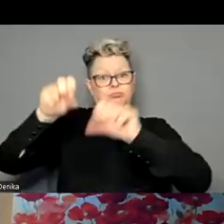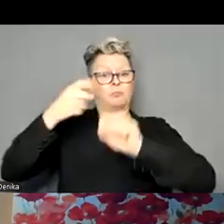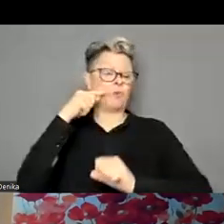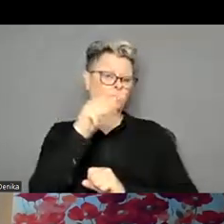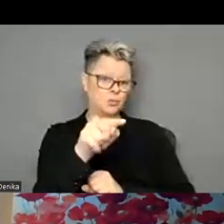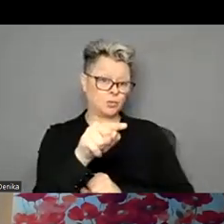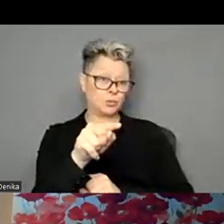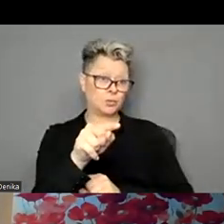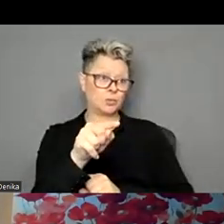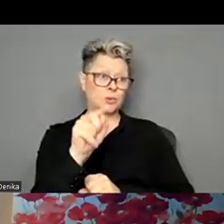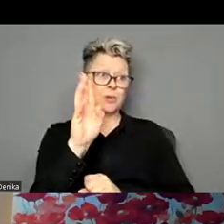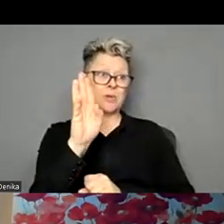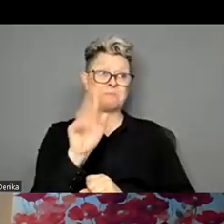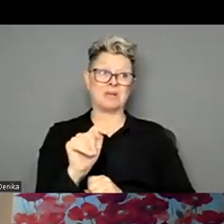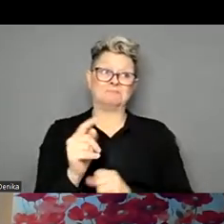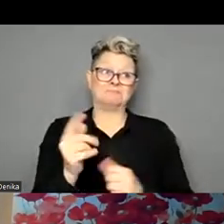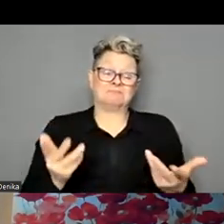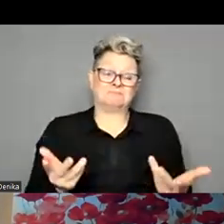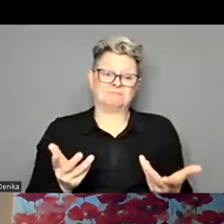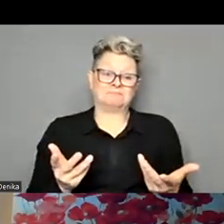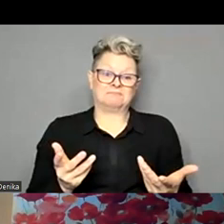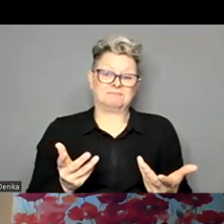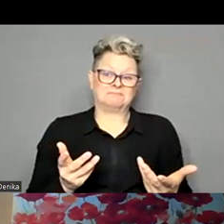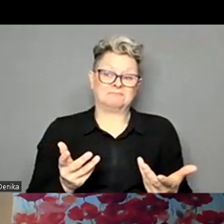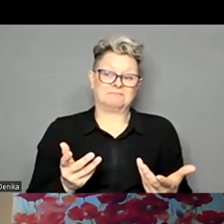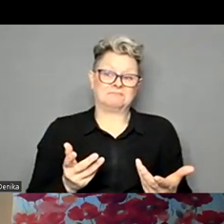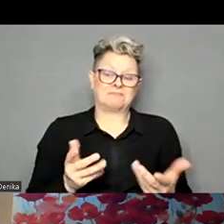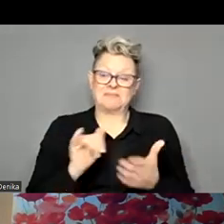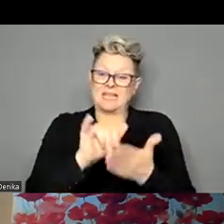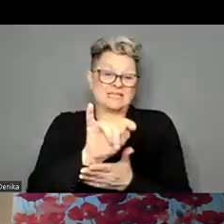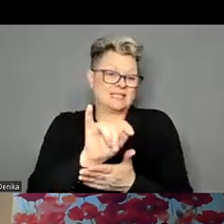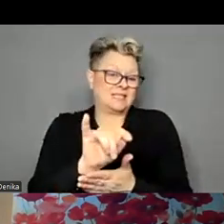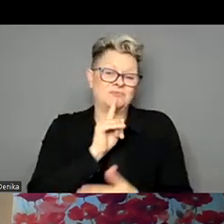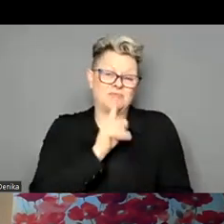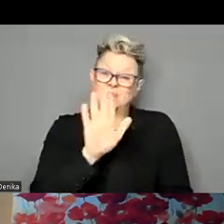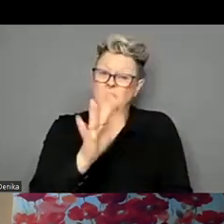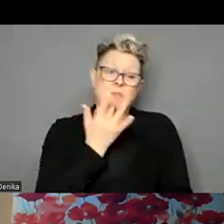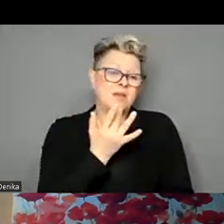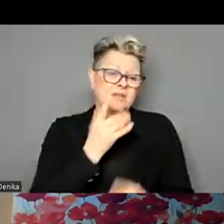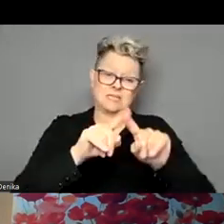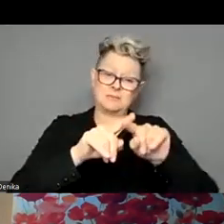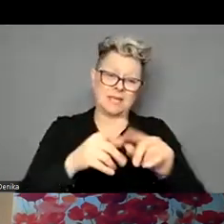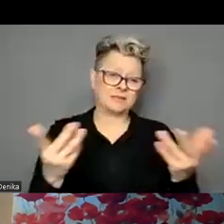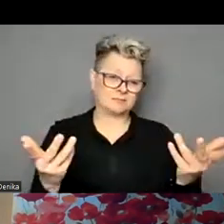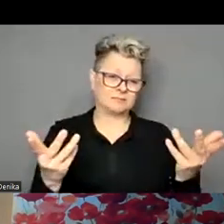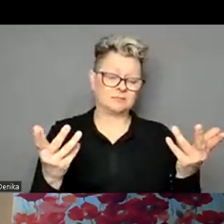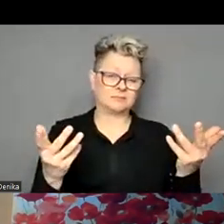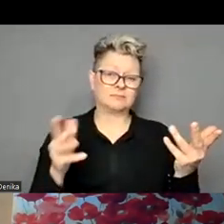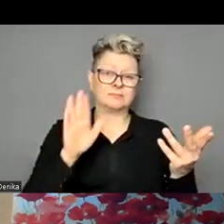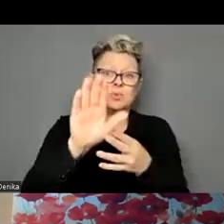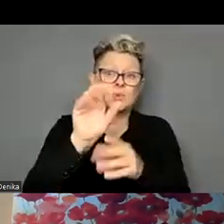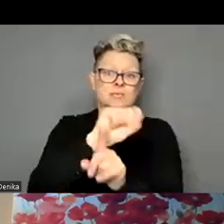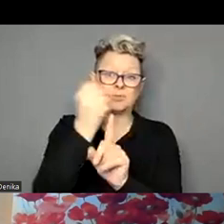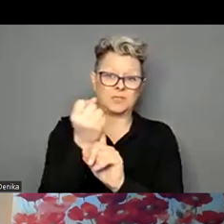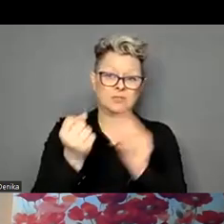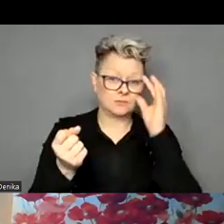But I guess I don't really have much that's more specific to say on that. It really depends on your preferences and your scenario. I'd say some of the same